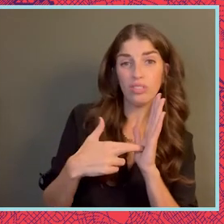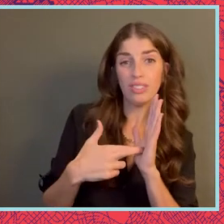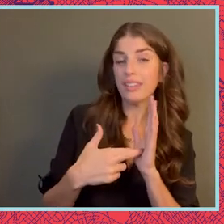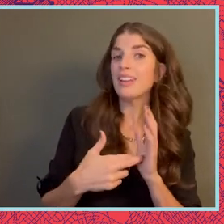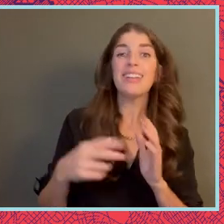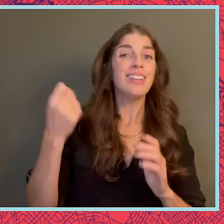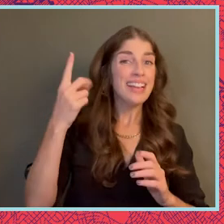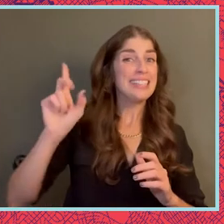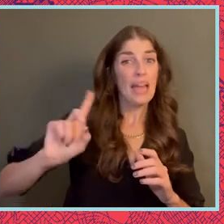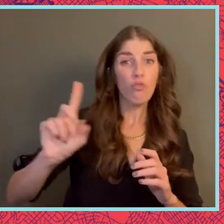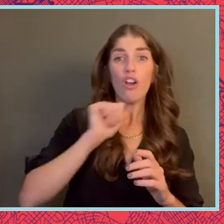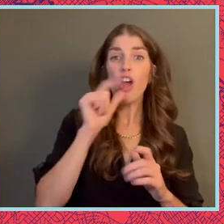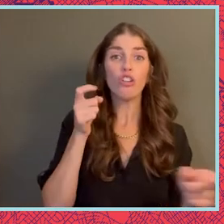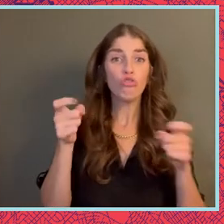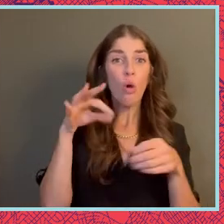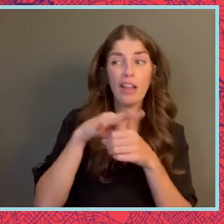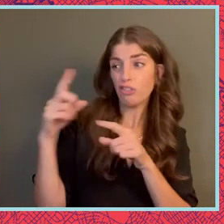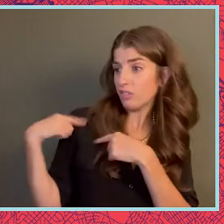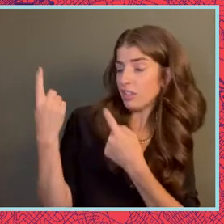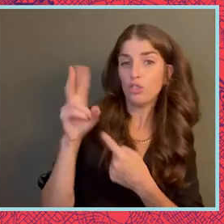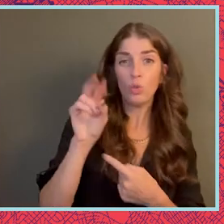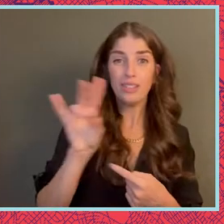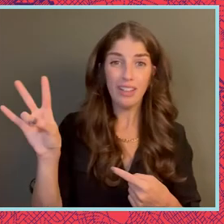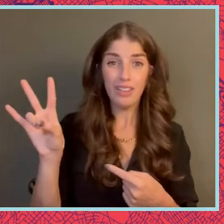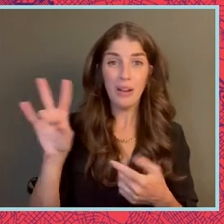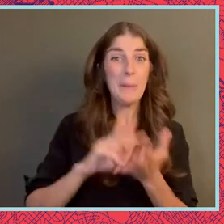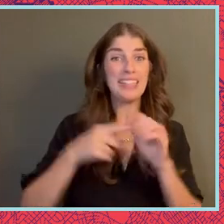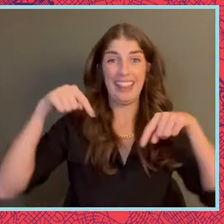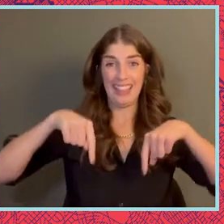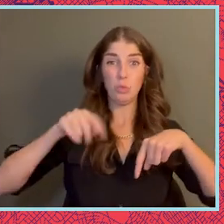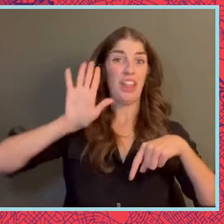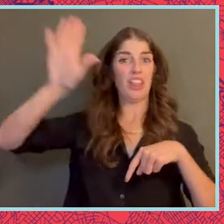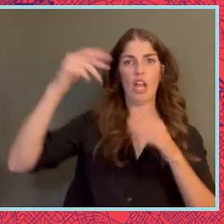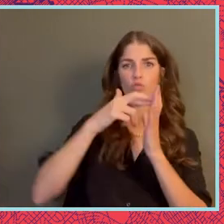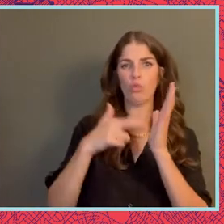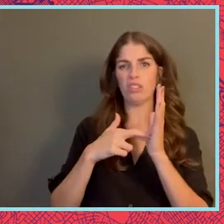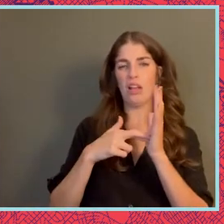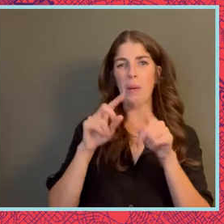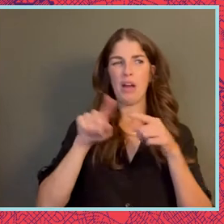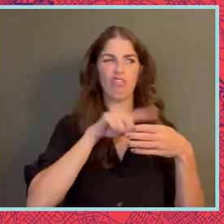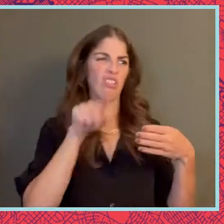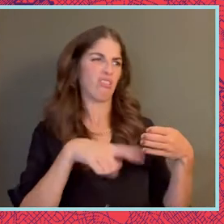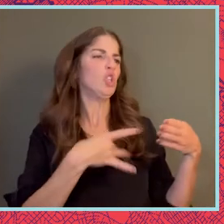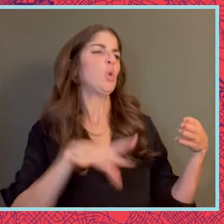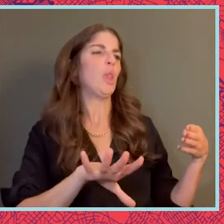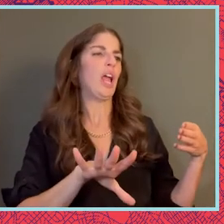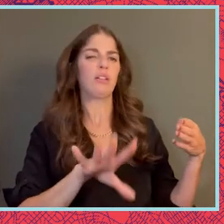statewide controlling election since 2007. So these were their rules, but they didn't like the results. And